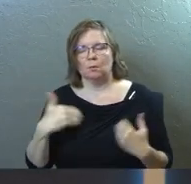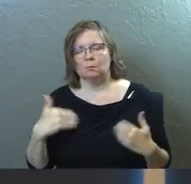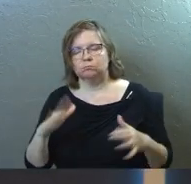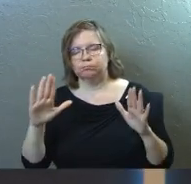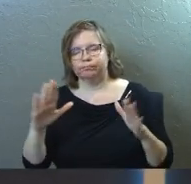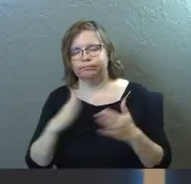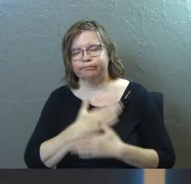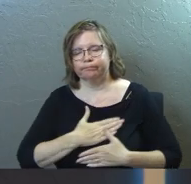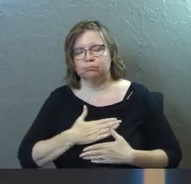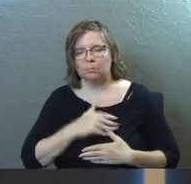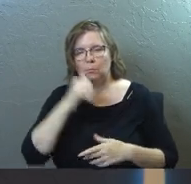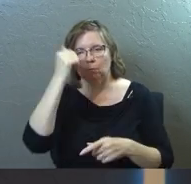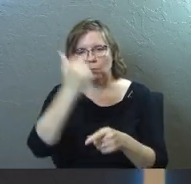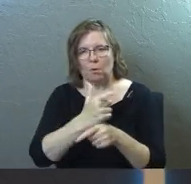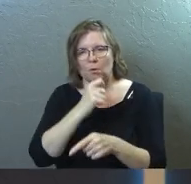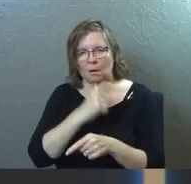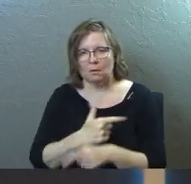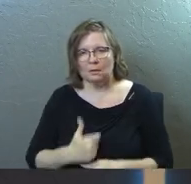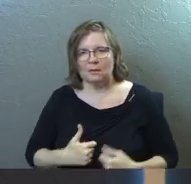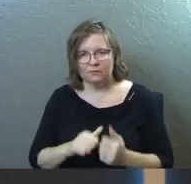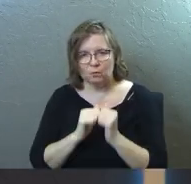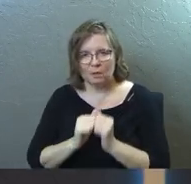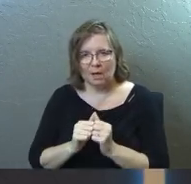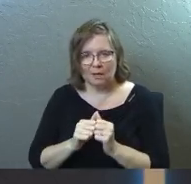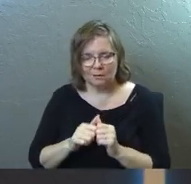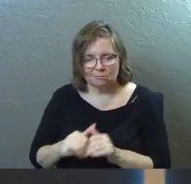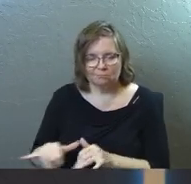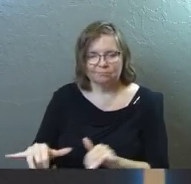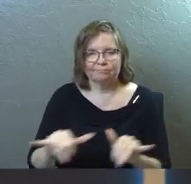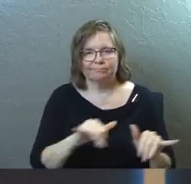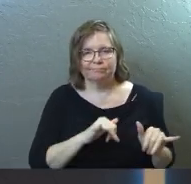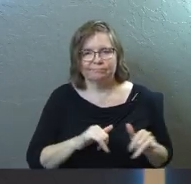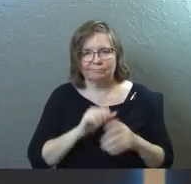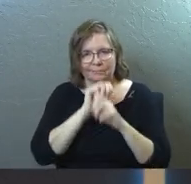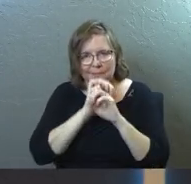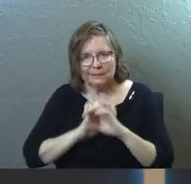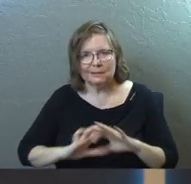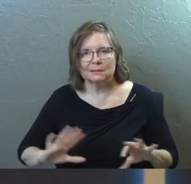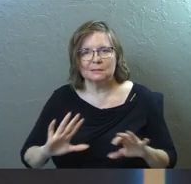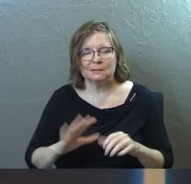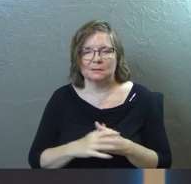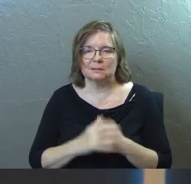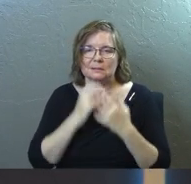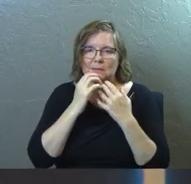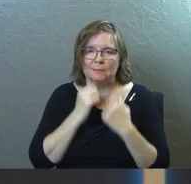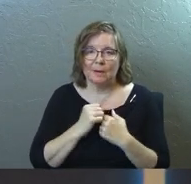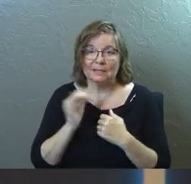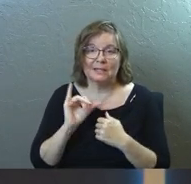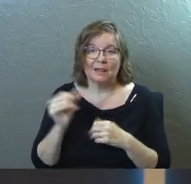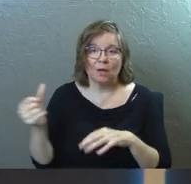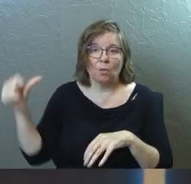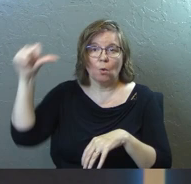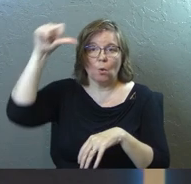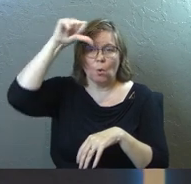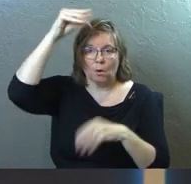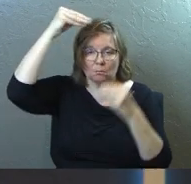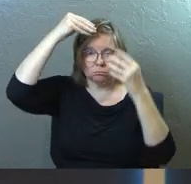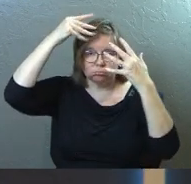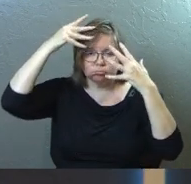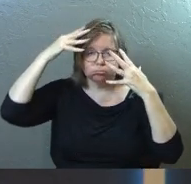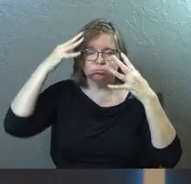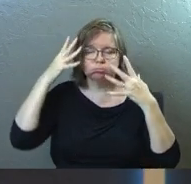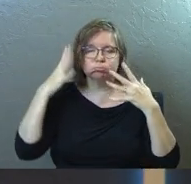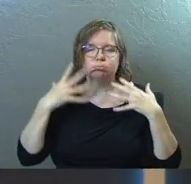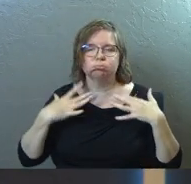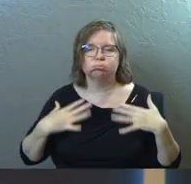and pleasant it is when brothers live together in harmony. For harmony is as precious as the anointing oil that was poured over Aaron's head, that ran down his